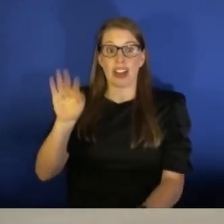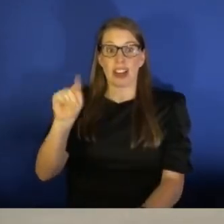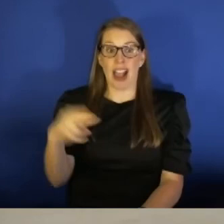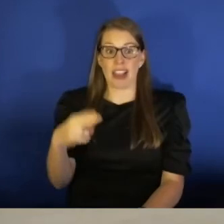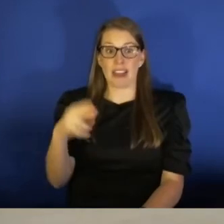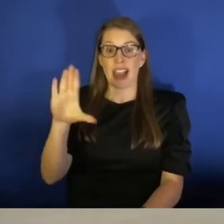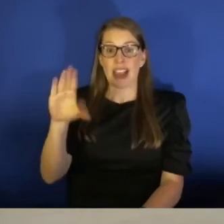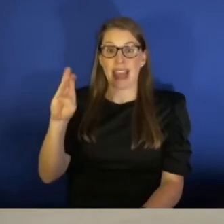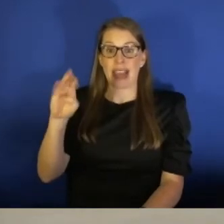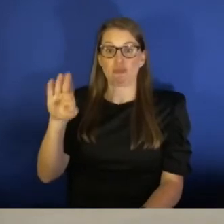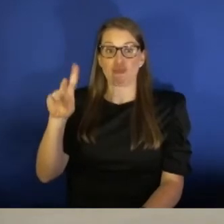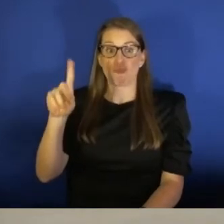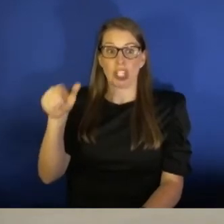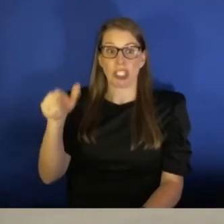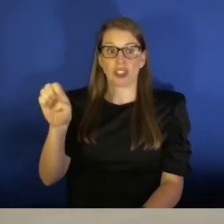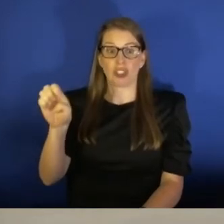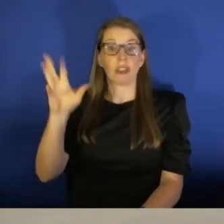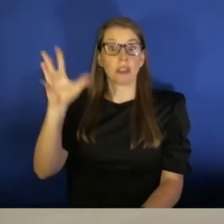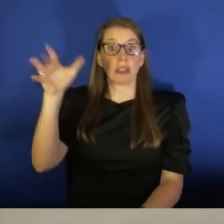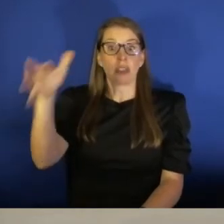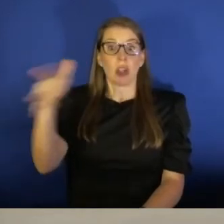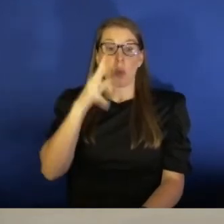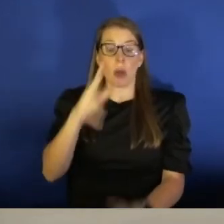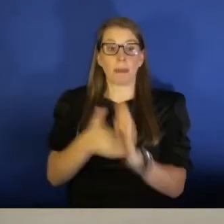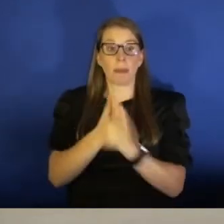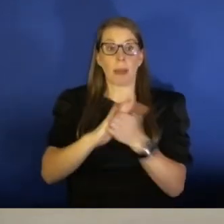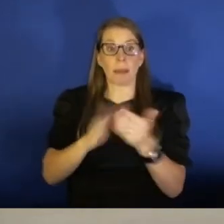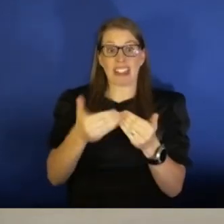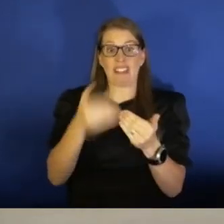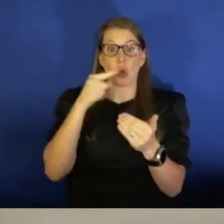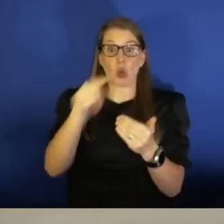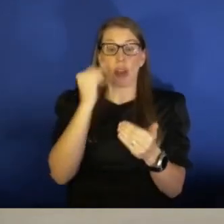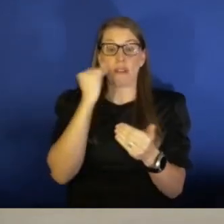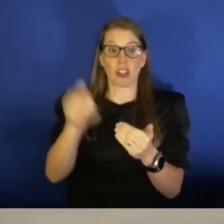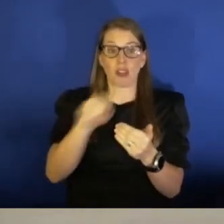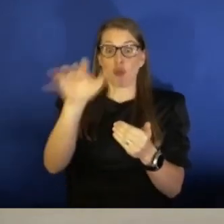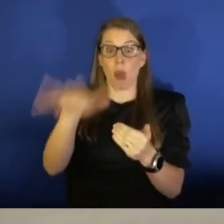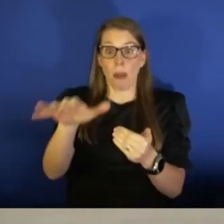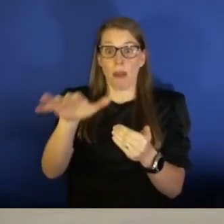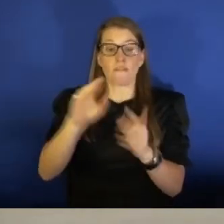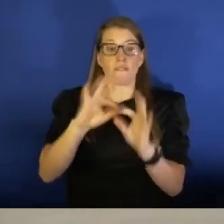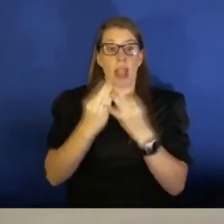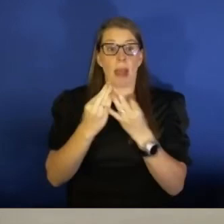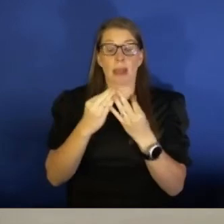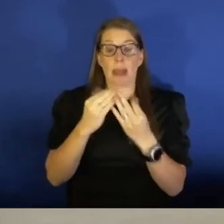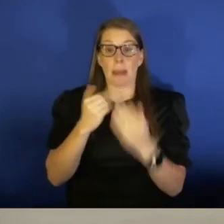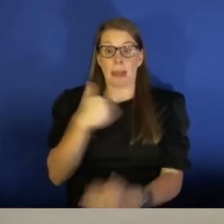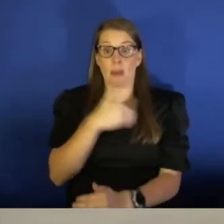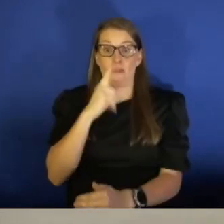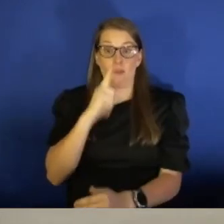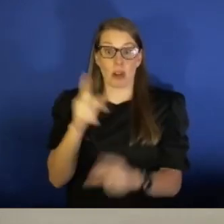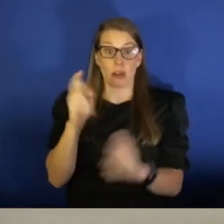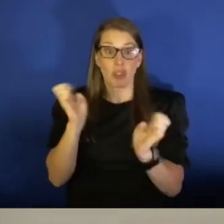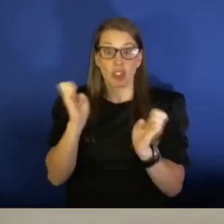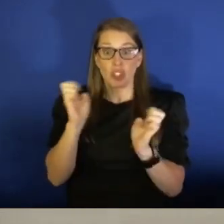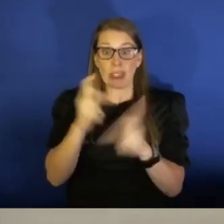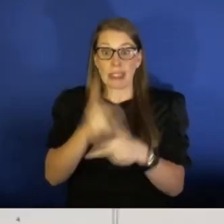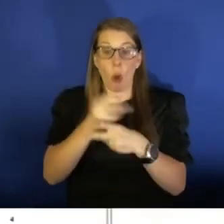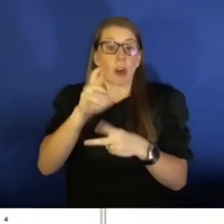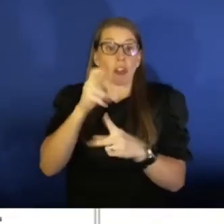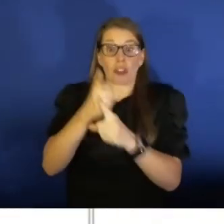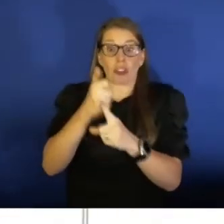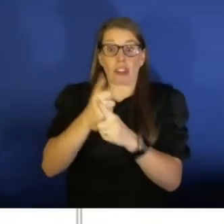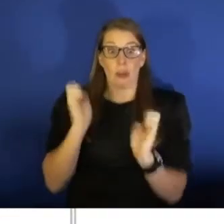run, this will be so much more convenient for you if you need to drop off a loved one here for emergency care, or if you yourself are having an